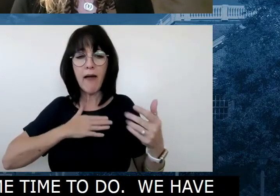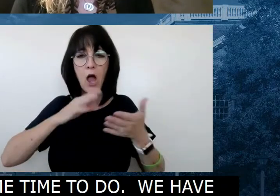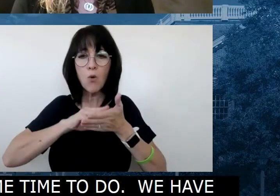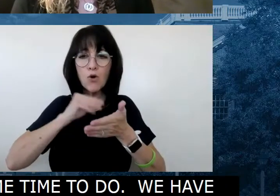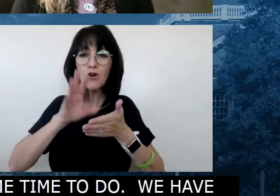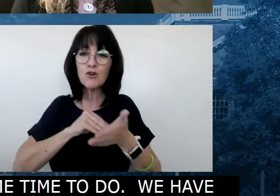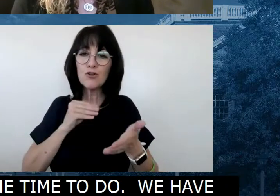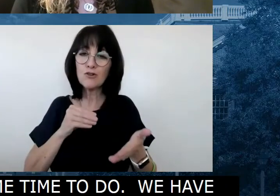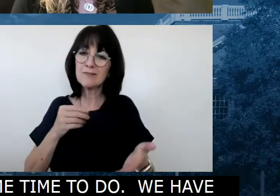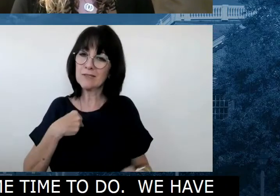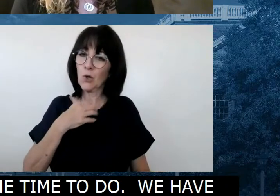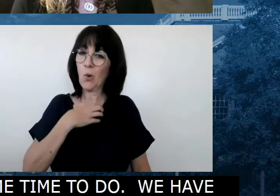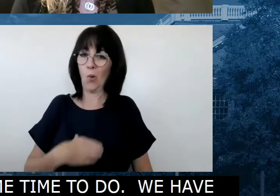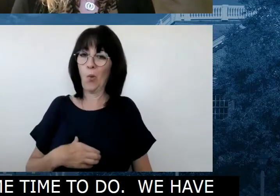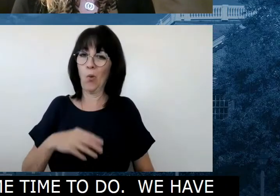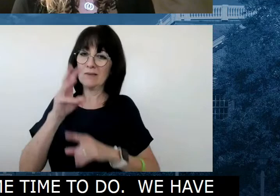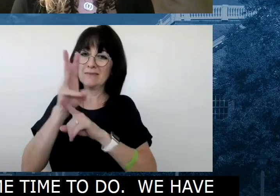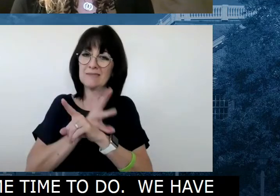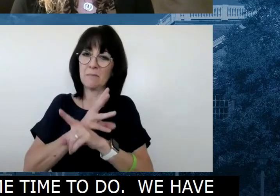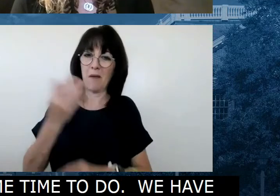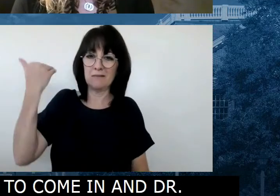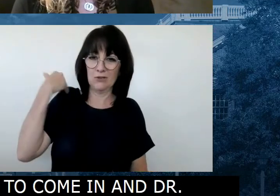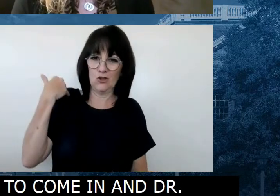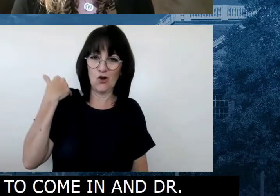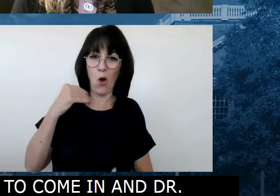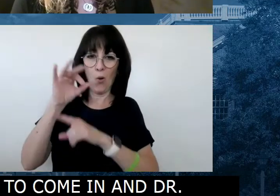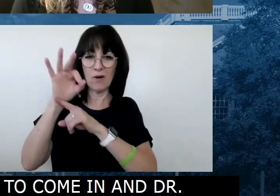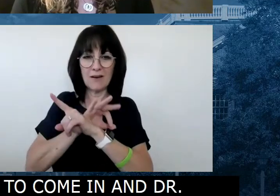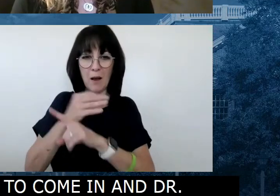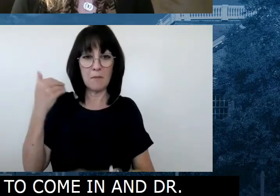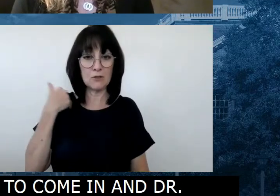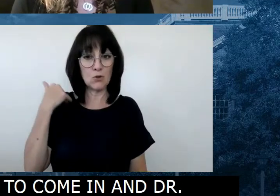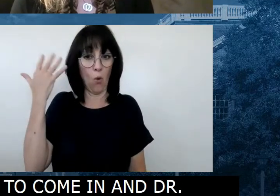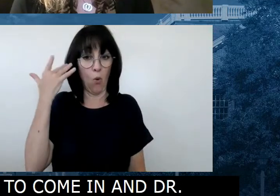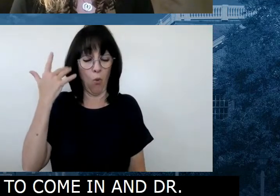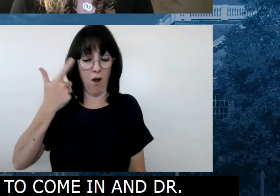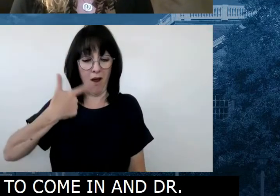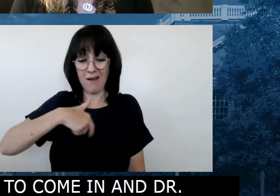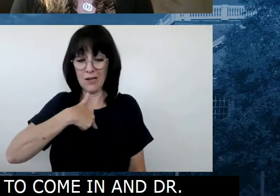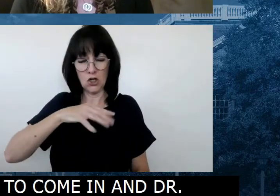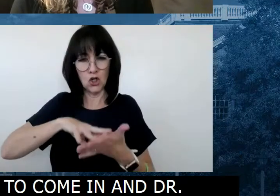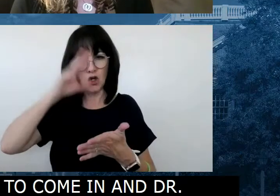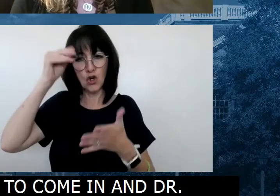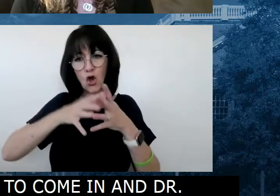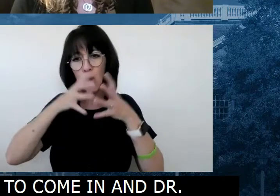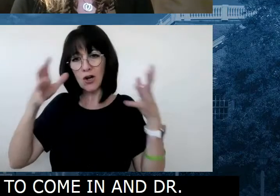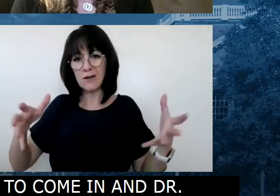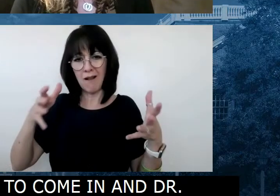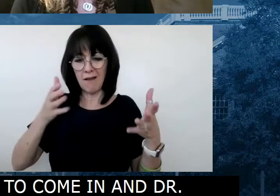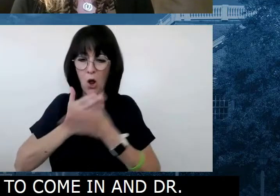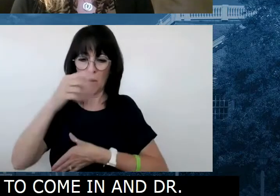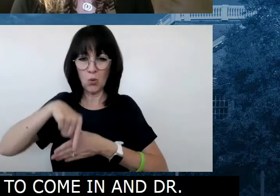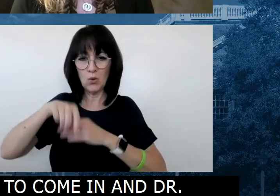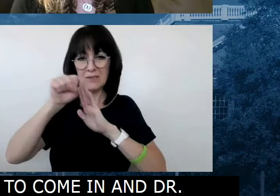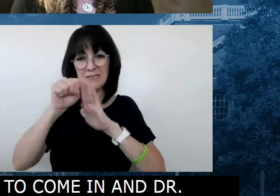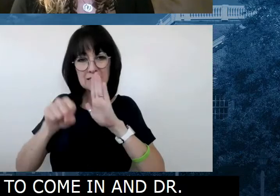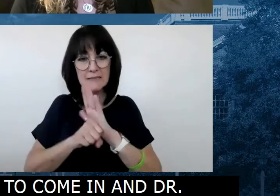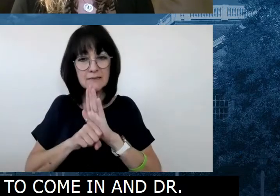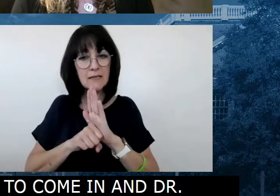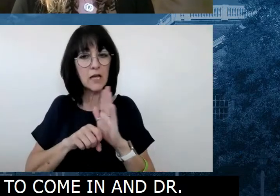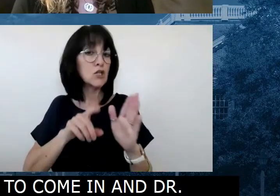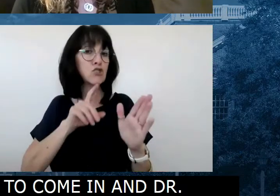started it 6 months ago, 9 months ago, because we have learned so much as a state, not just for a pandemic, but for crisis management